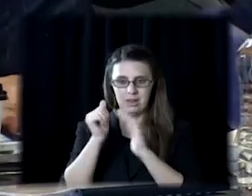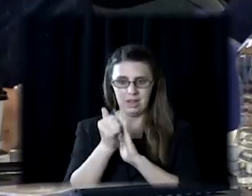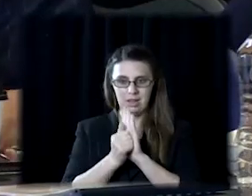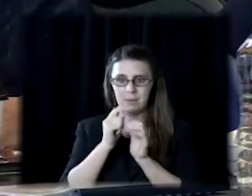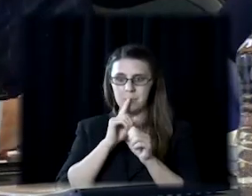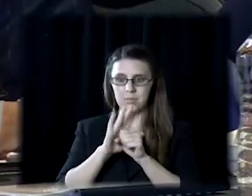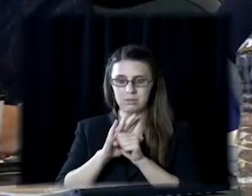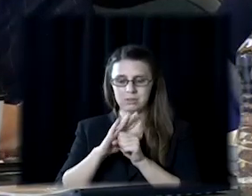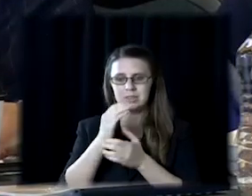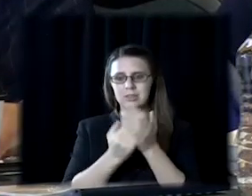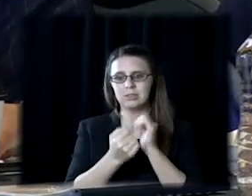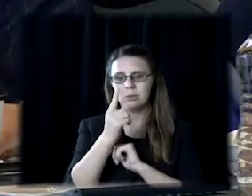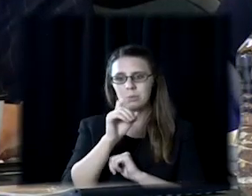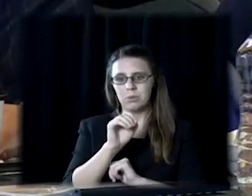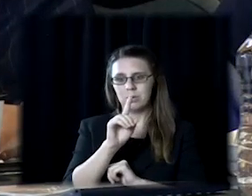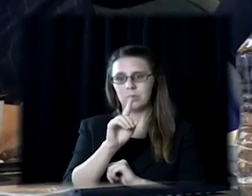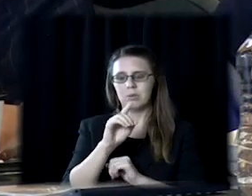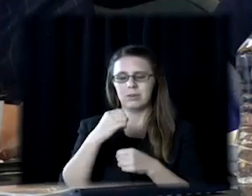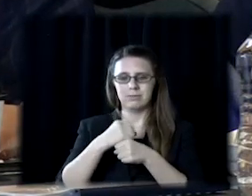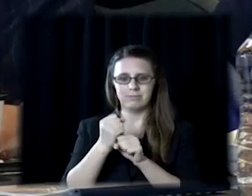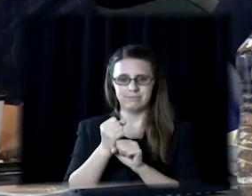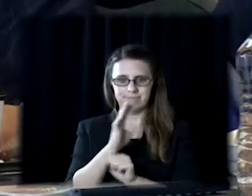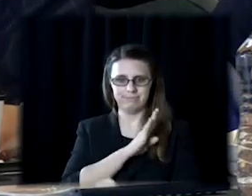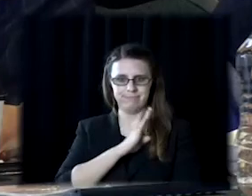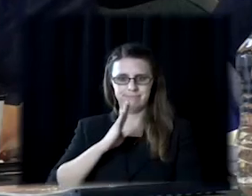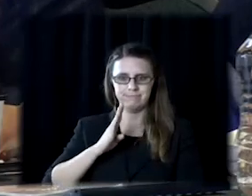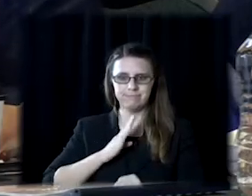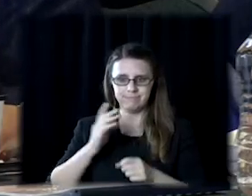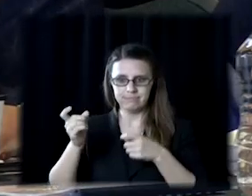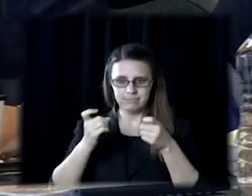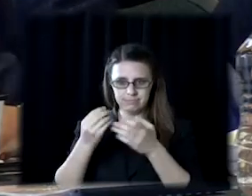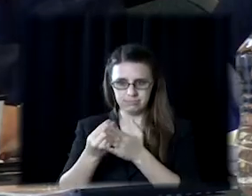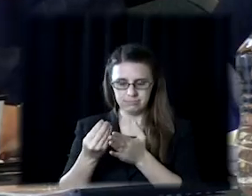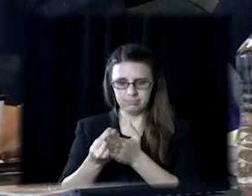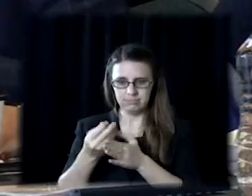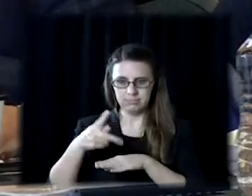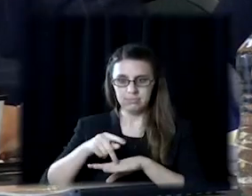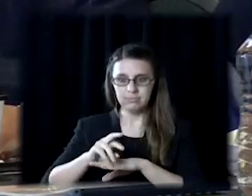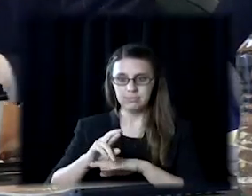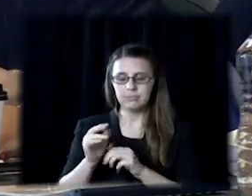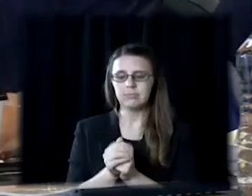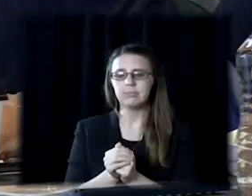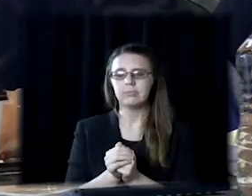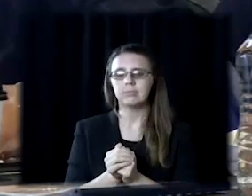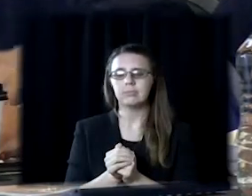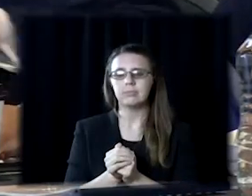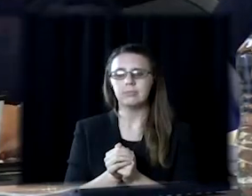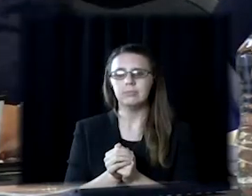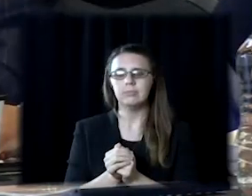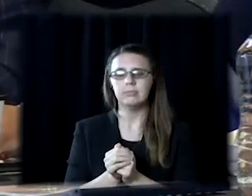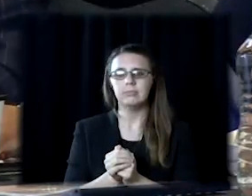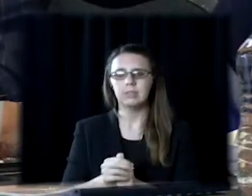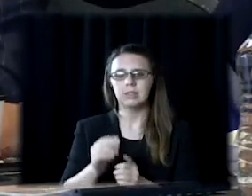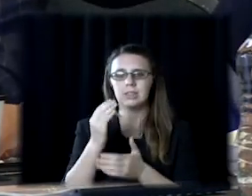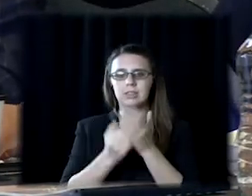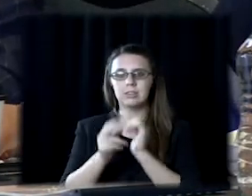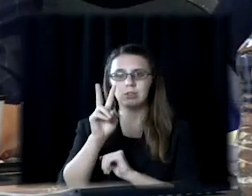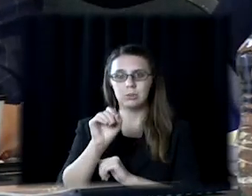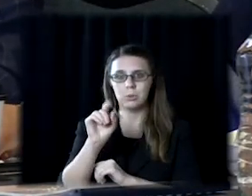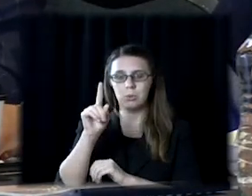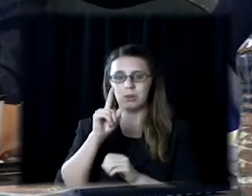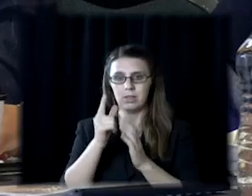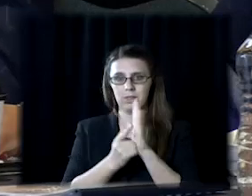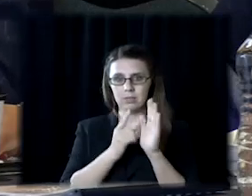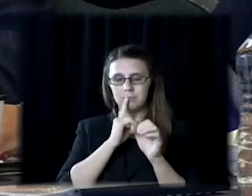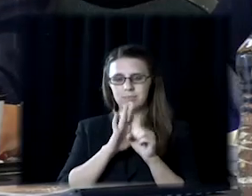of PROMESA created the Financial Oversight and Management Board for Puerto Rico, the Board, and whereas Section 201 of PROMESA